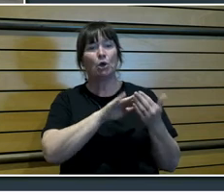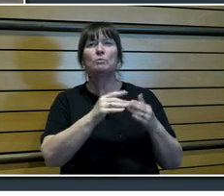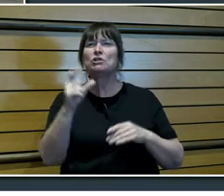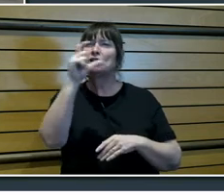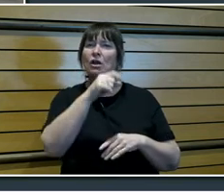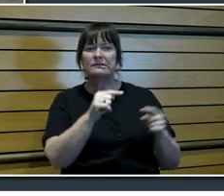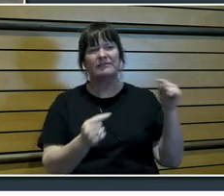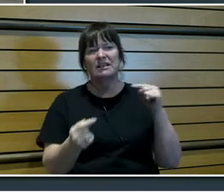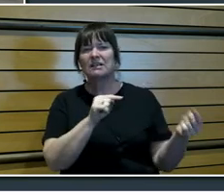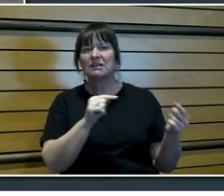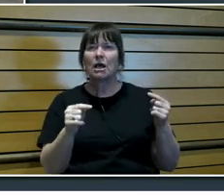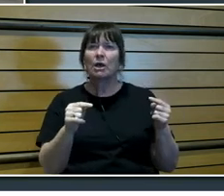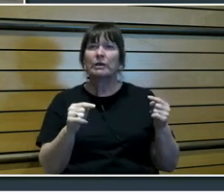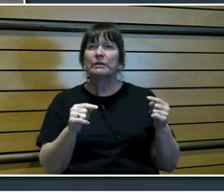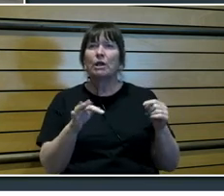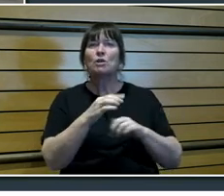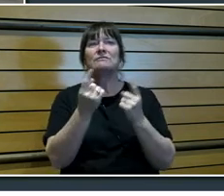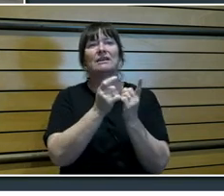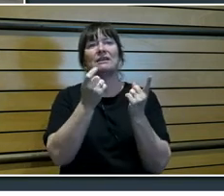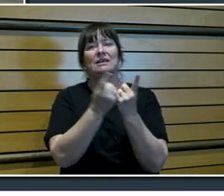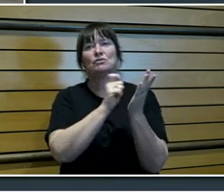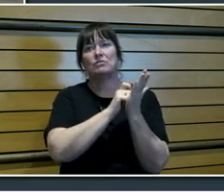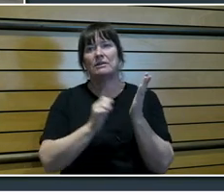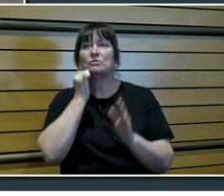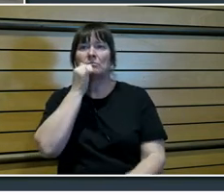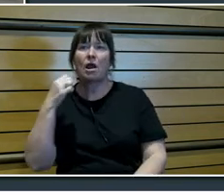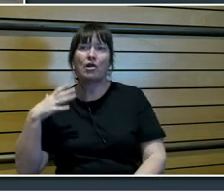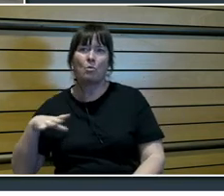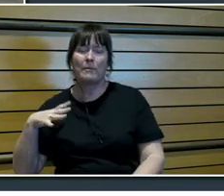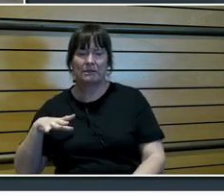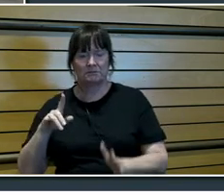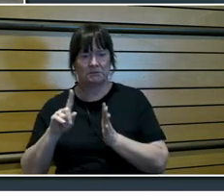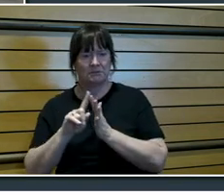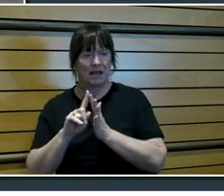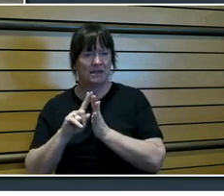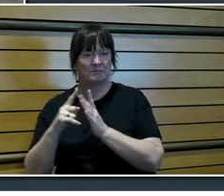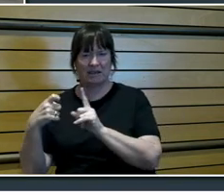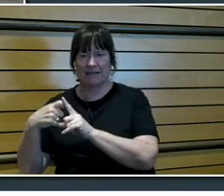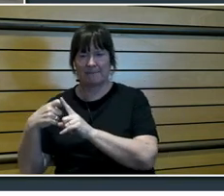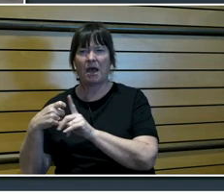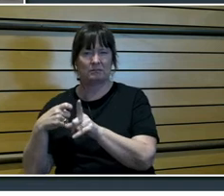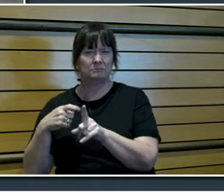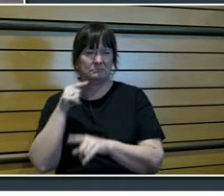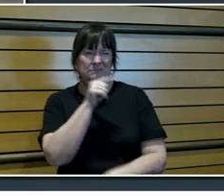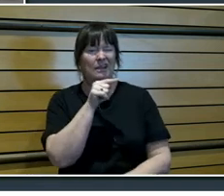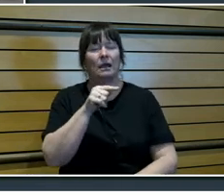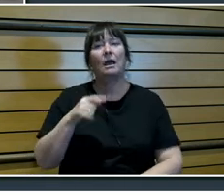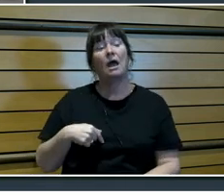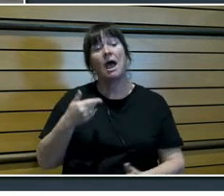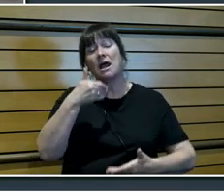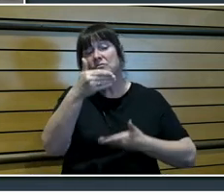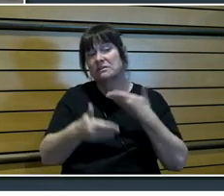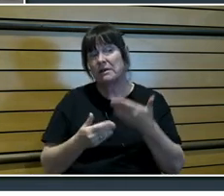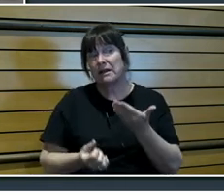college. And lots of things are written. And there's a Maori woman, Elizabeth Keeper, out there. And I was explaining